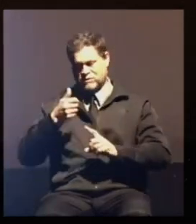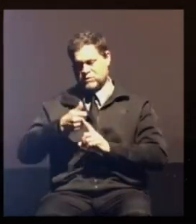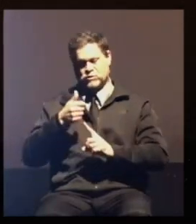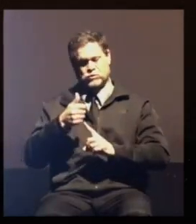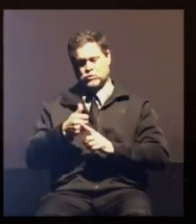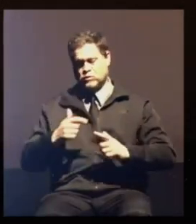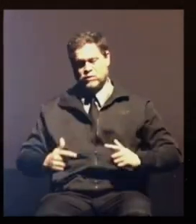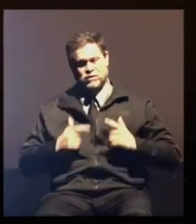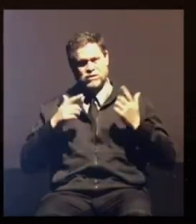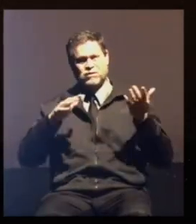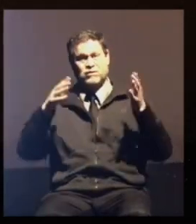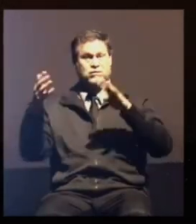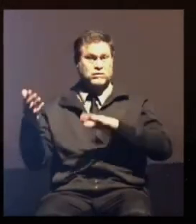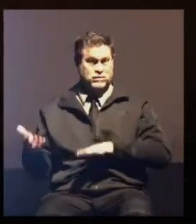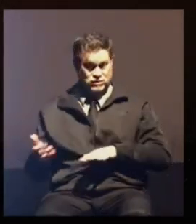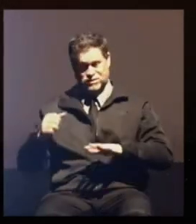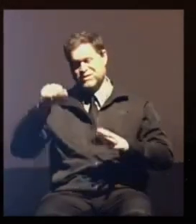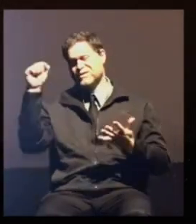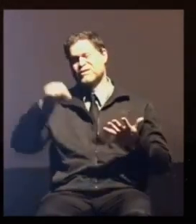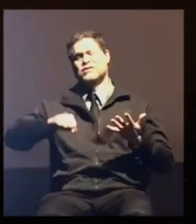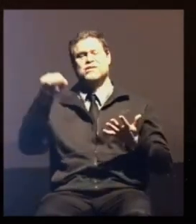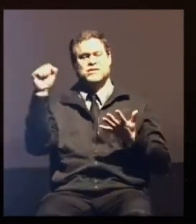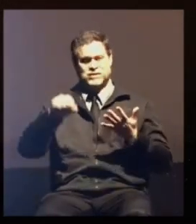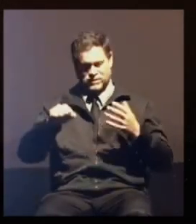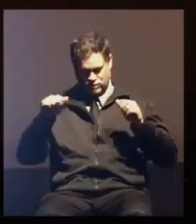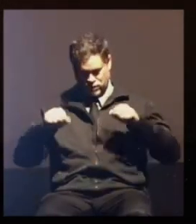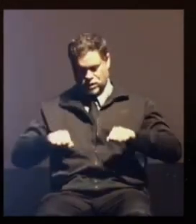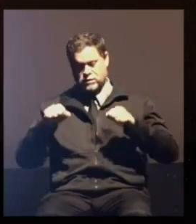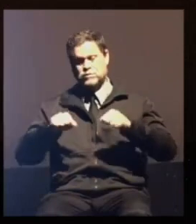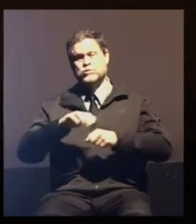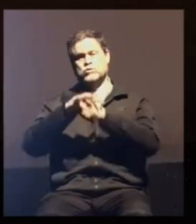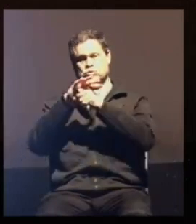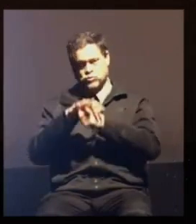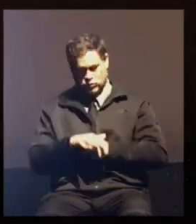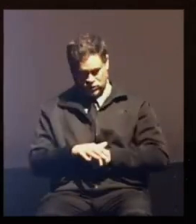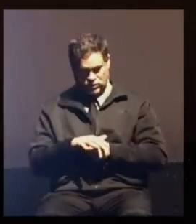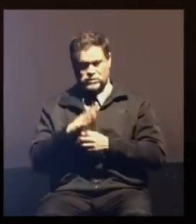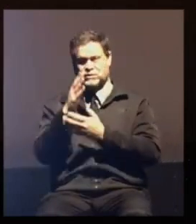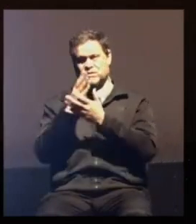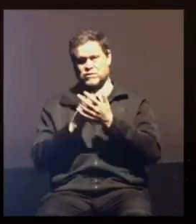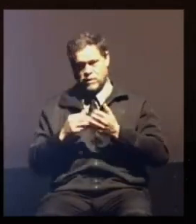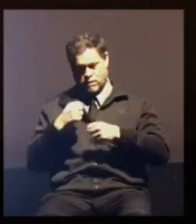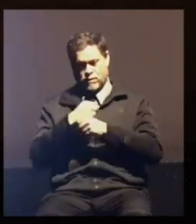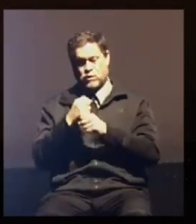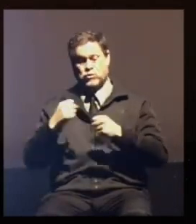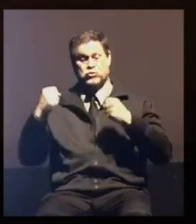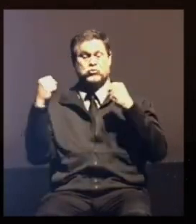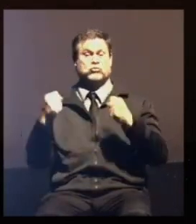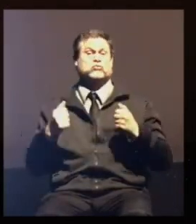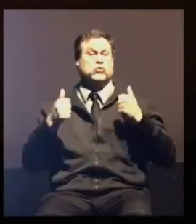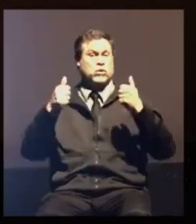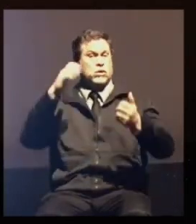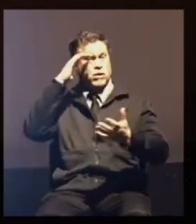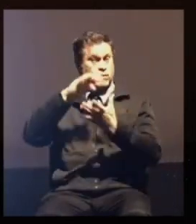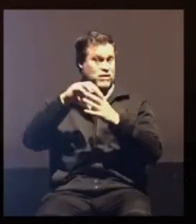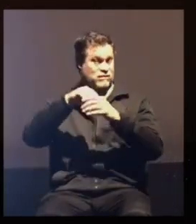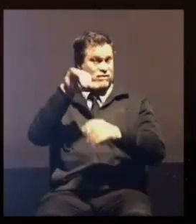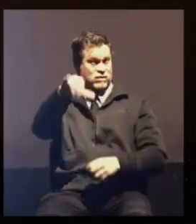mortality. Yes, yes, it is possible the stress may somehow make us stronger. I believe in